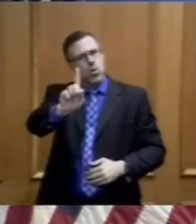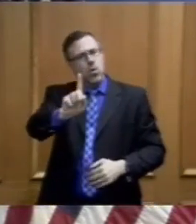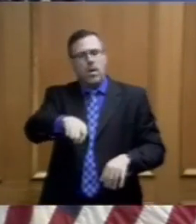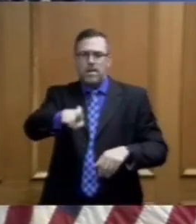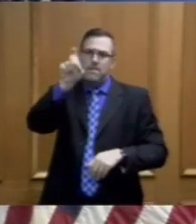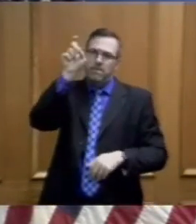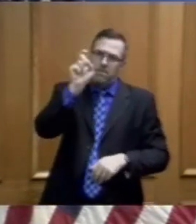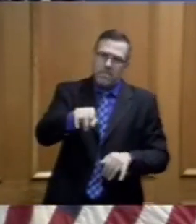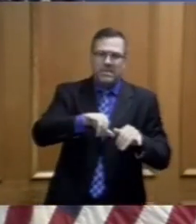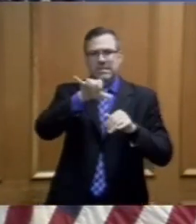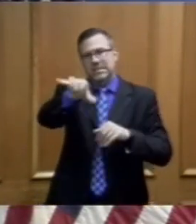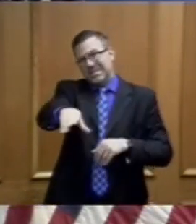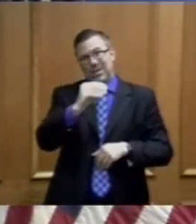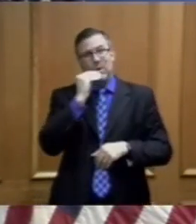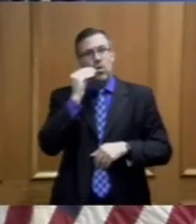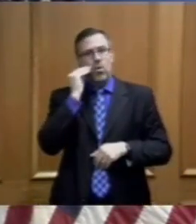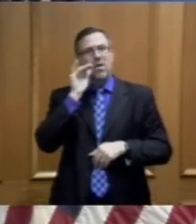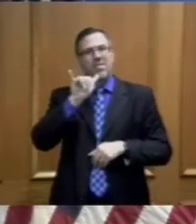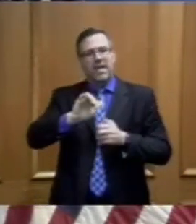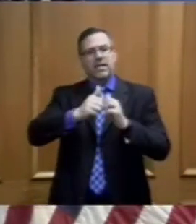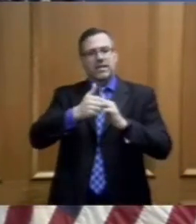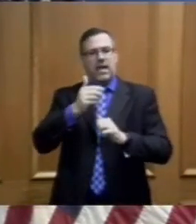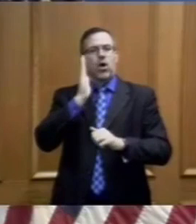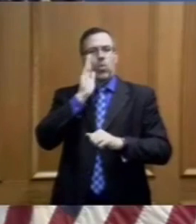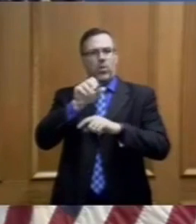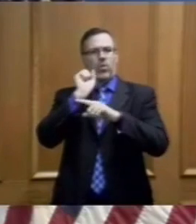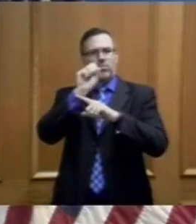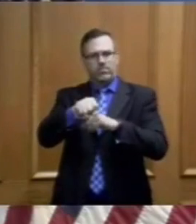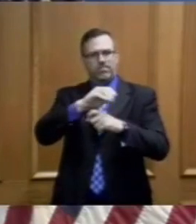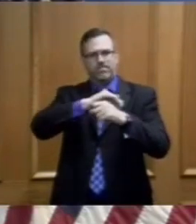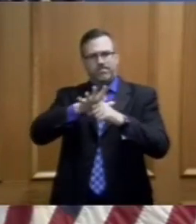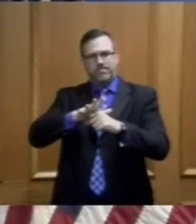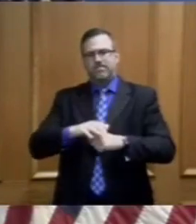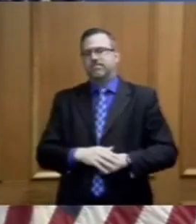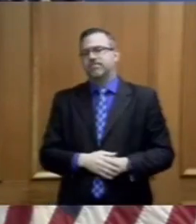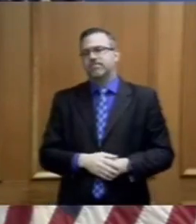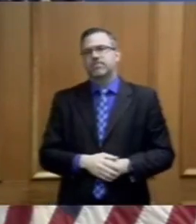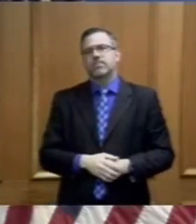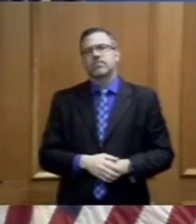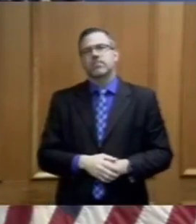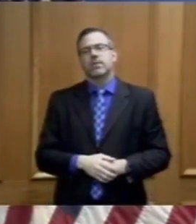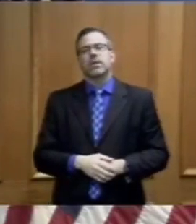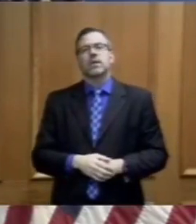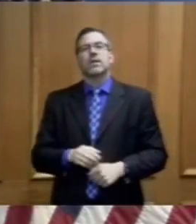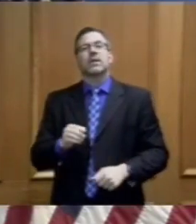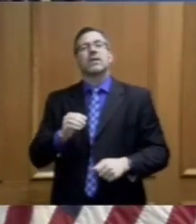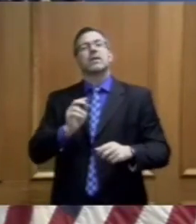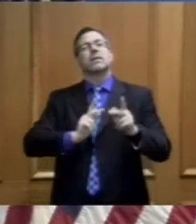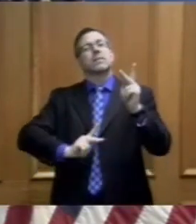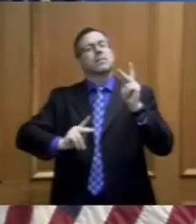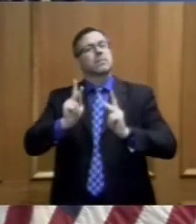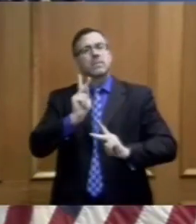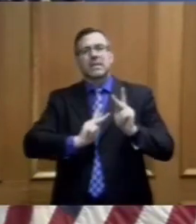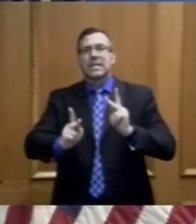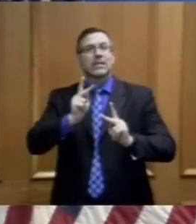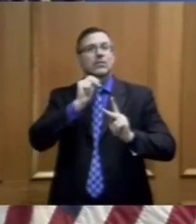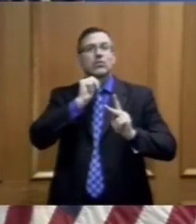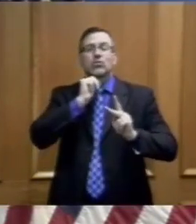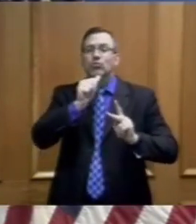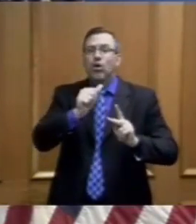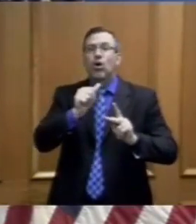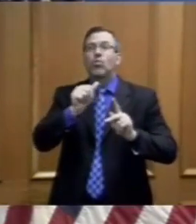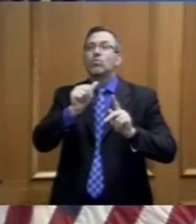COVID-19 in Tennessee. I also remind Tennesseans, please refrain from panicking when you buy or